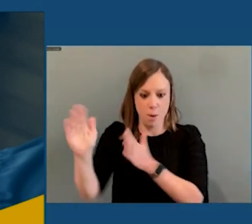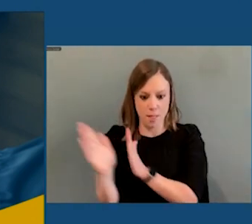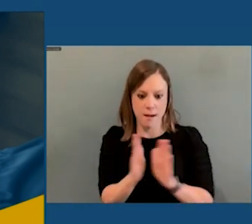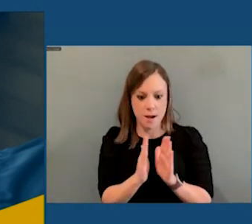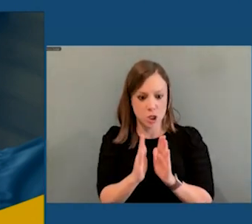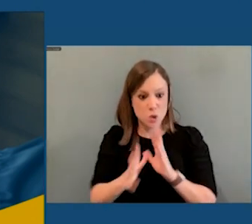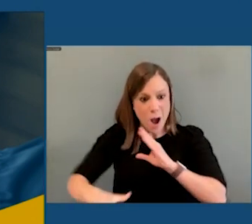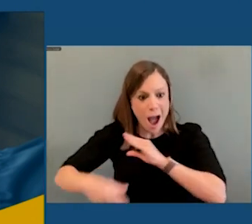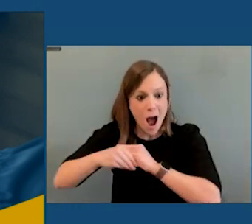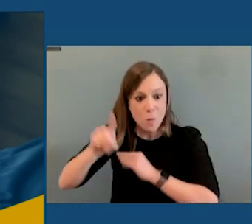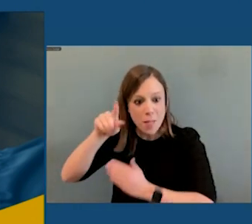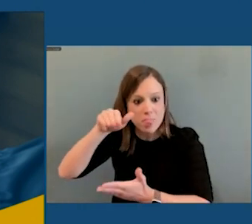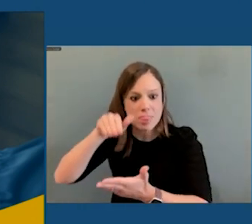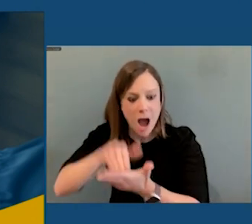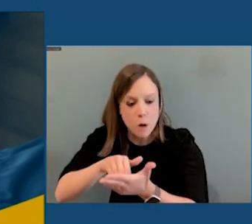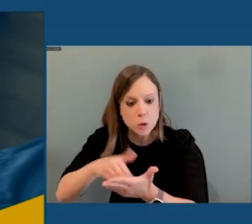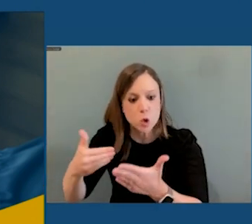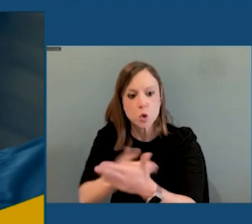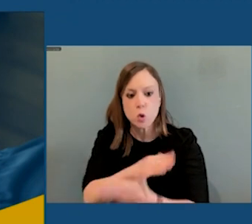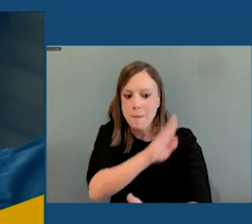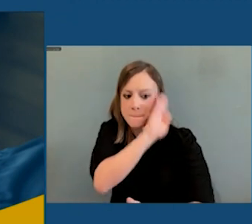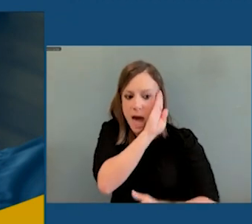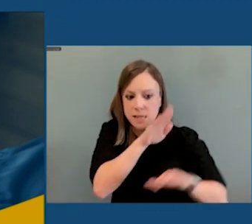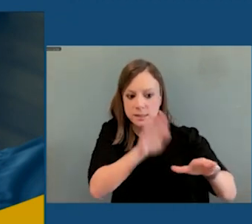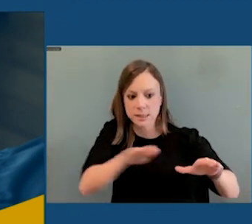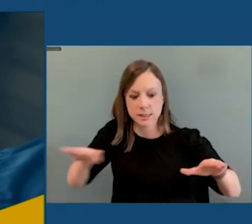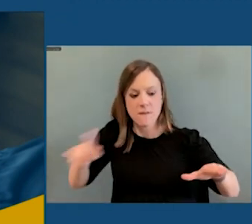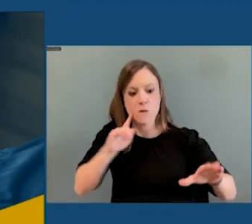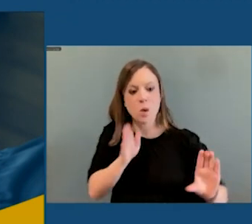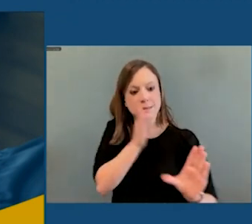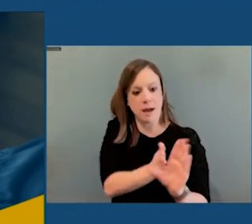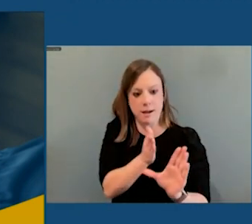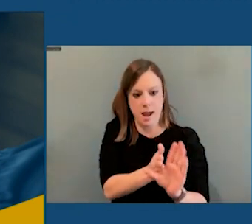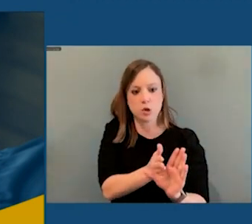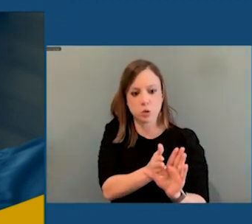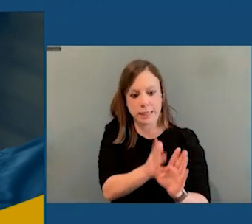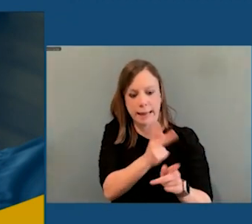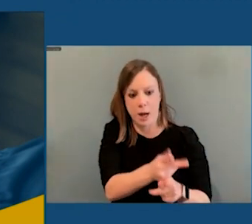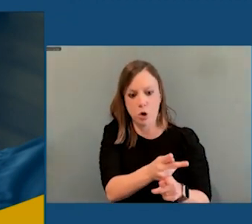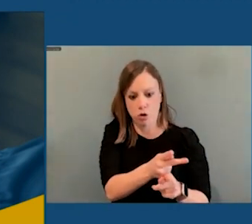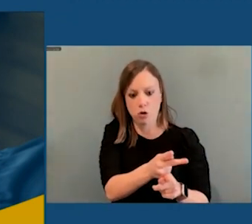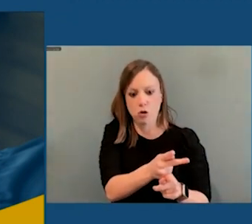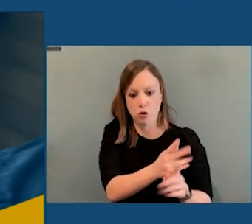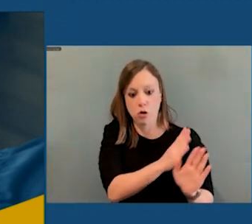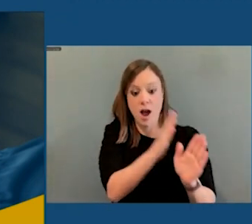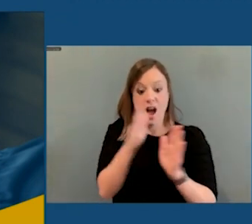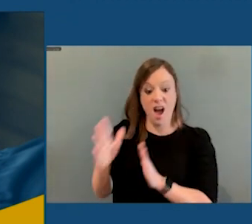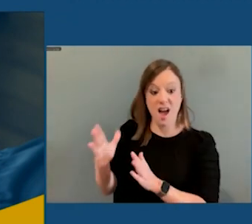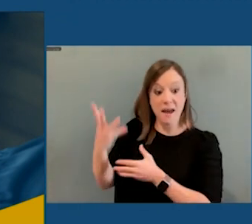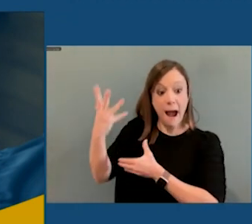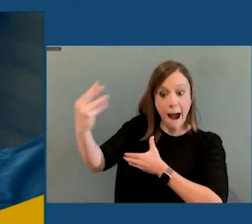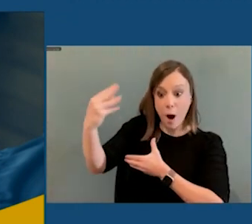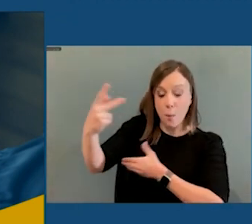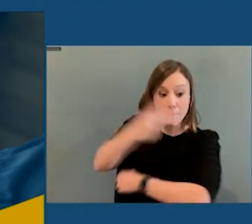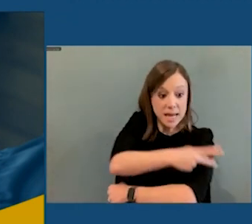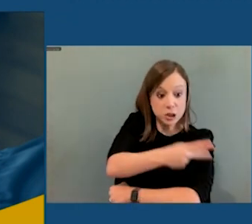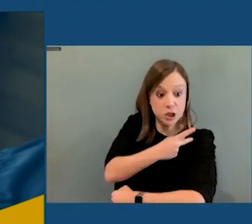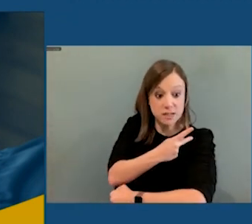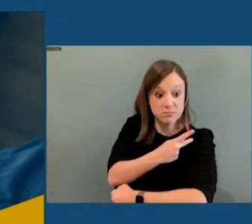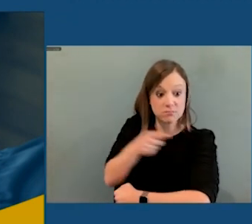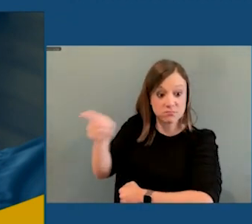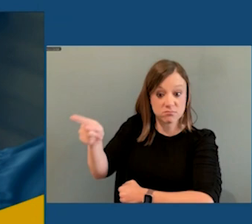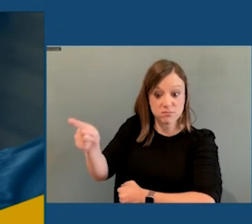psychiatric patient beds inpatient, and to greatly expand outpatient services, build thousands